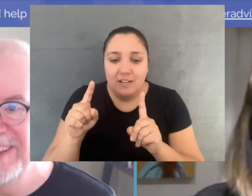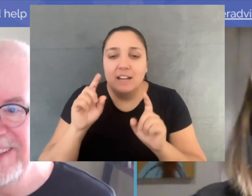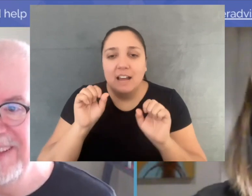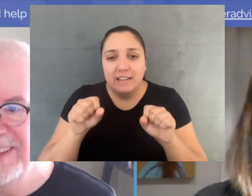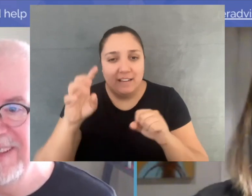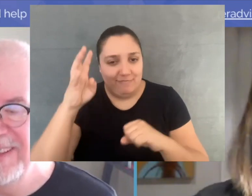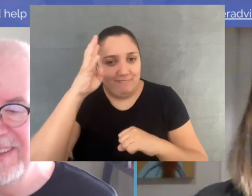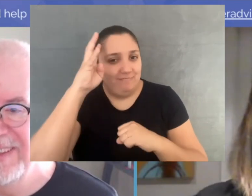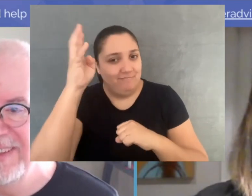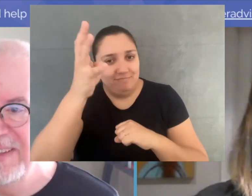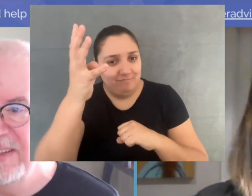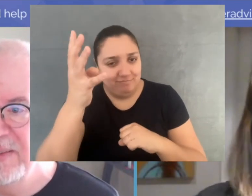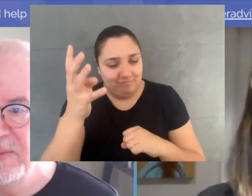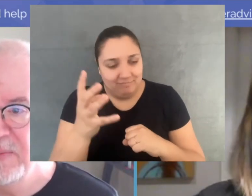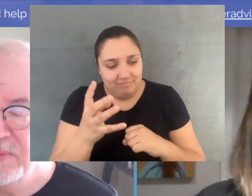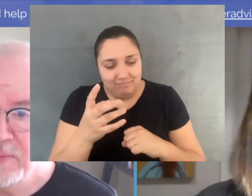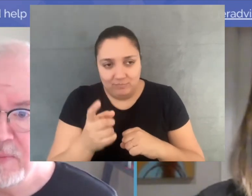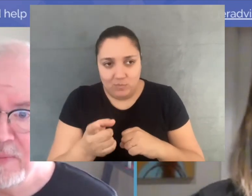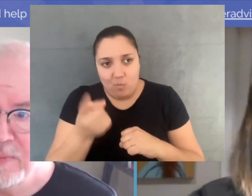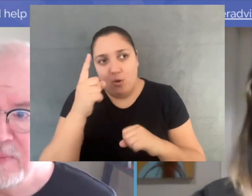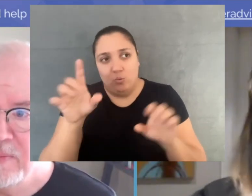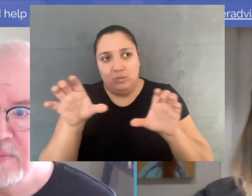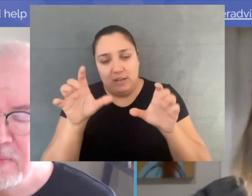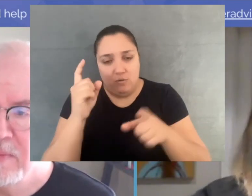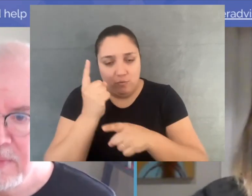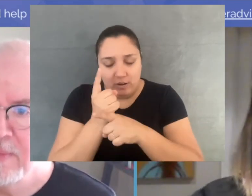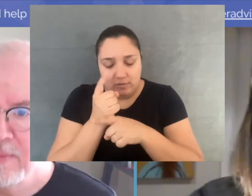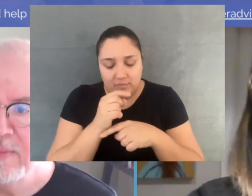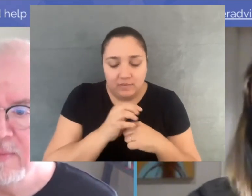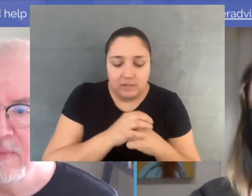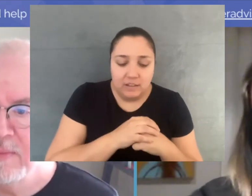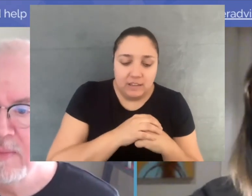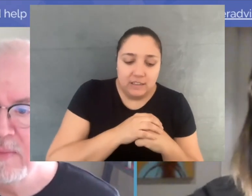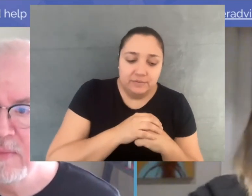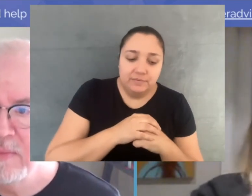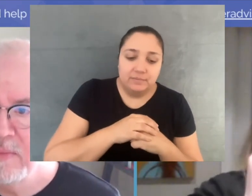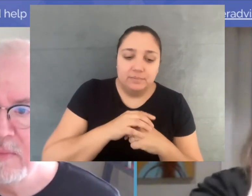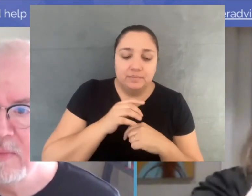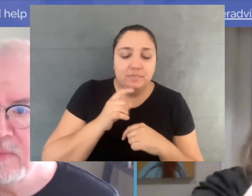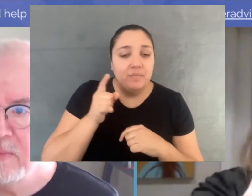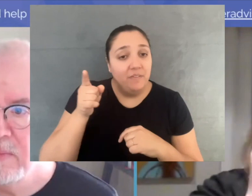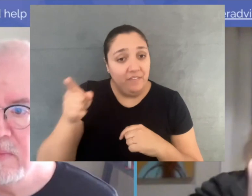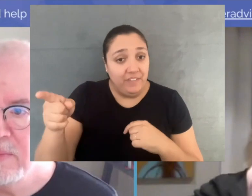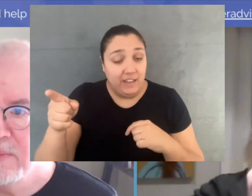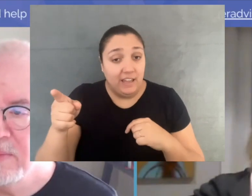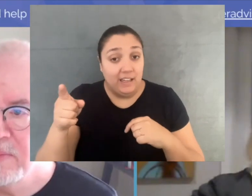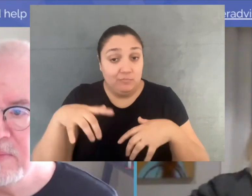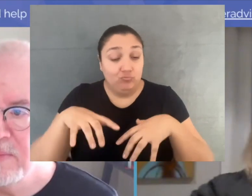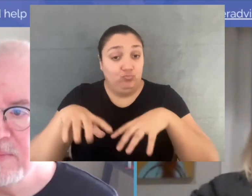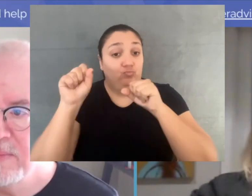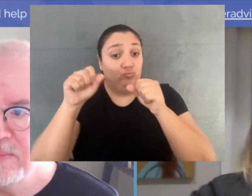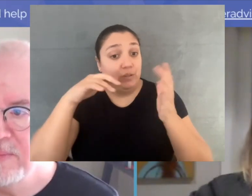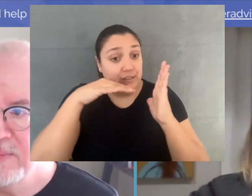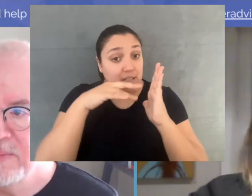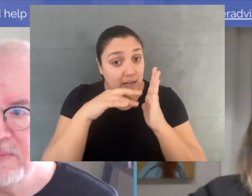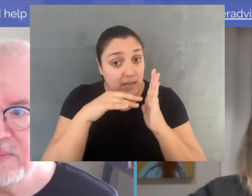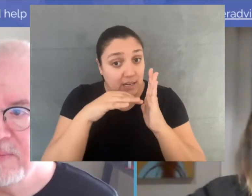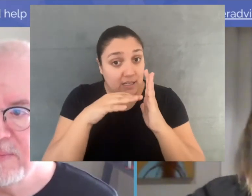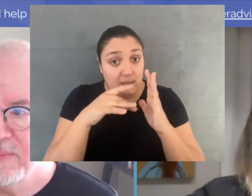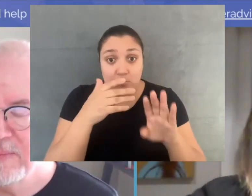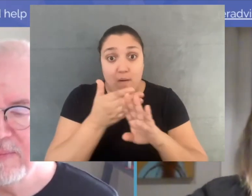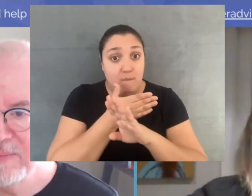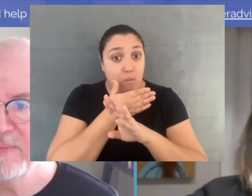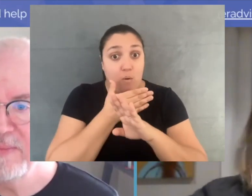so. But I can give you a fictional example of the one who did it right. They actually conducted a